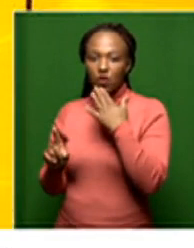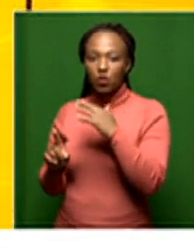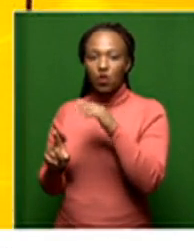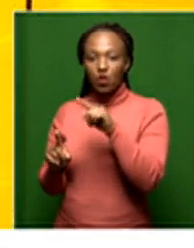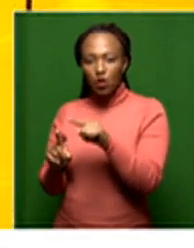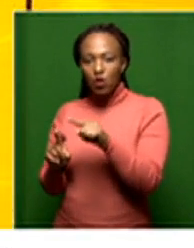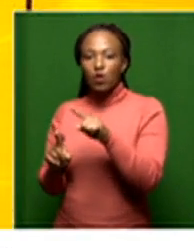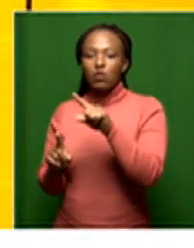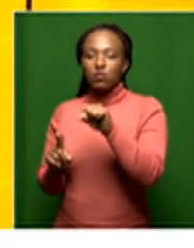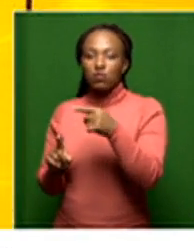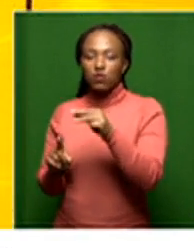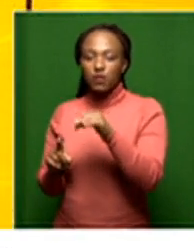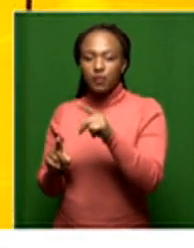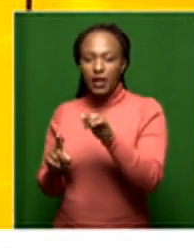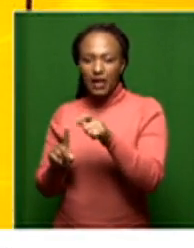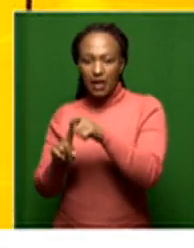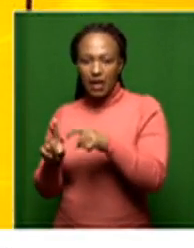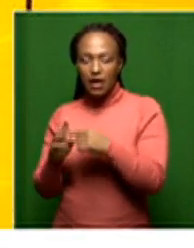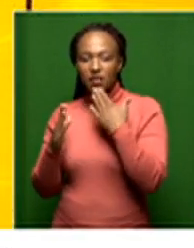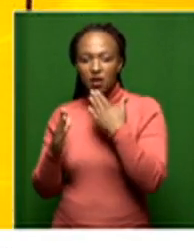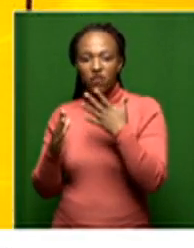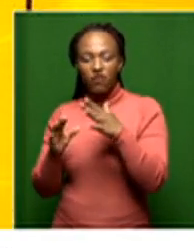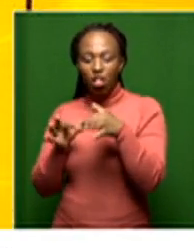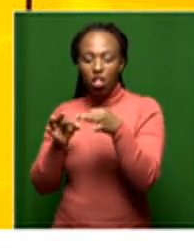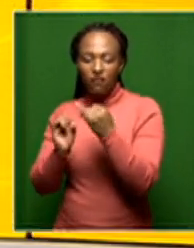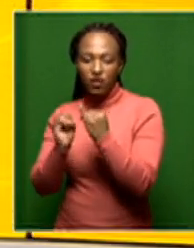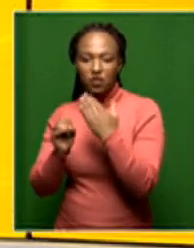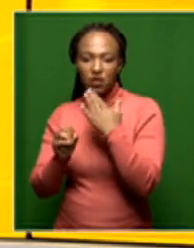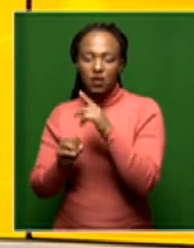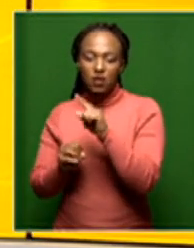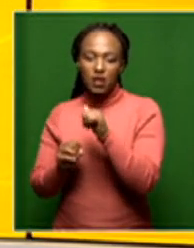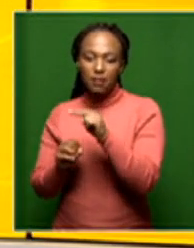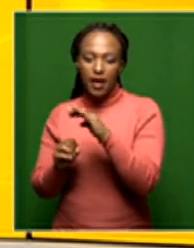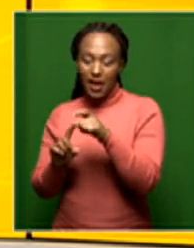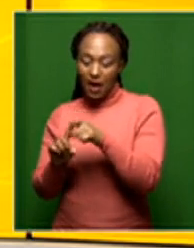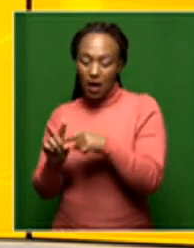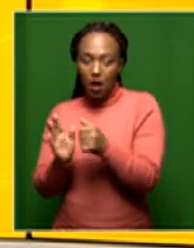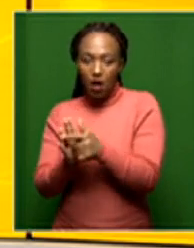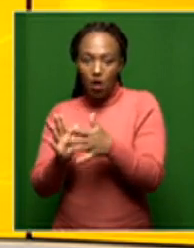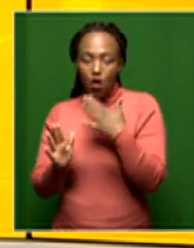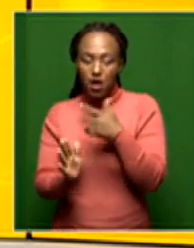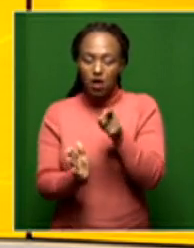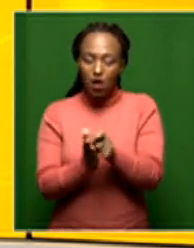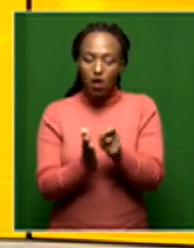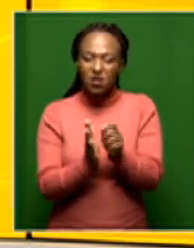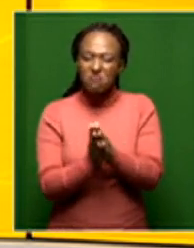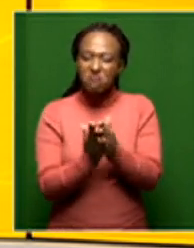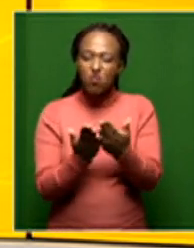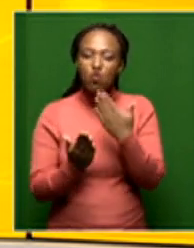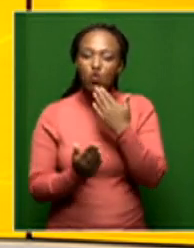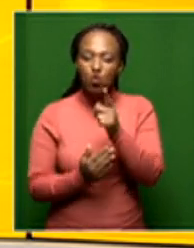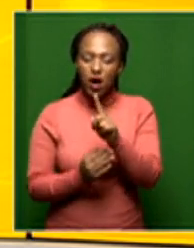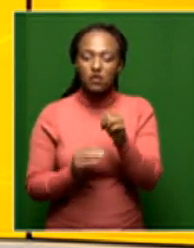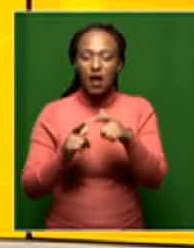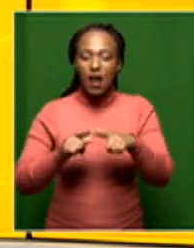time and for extending the time for the interview as well. Advocate Tembeka Ngcukaitobi is a lawyer and author of The Land Is